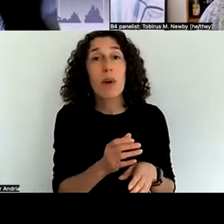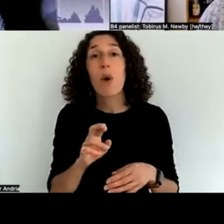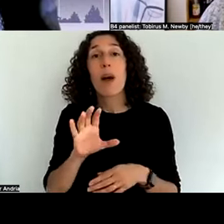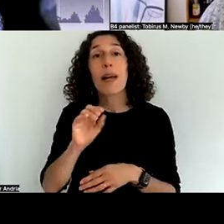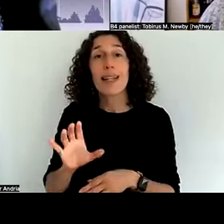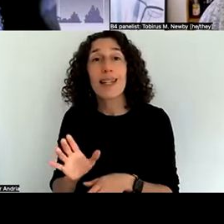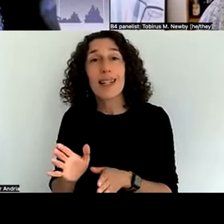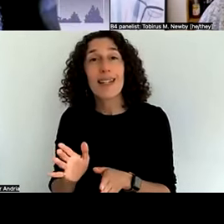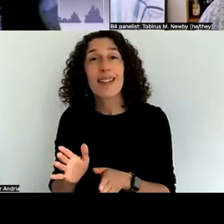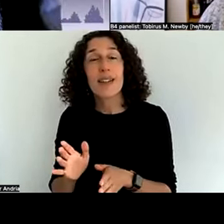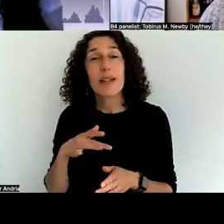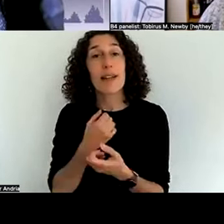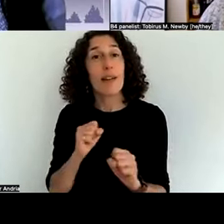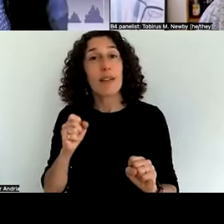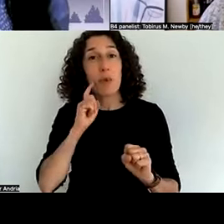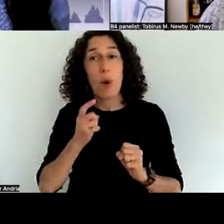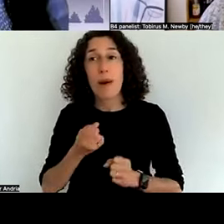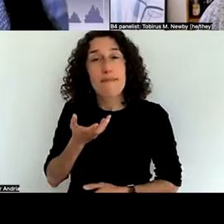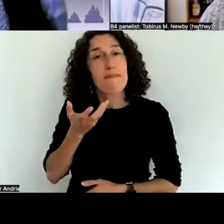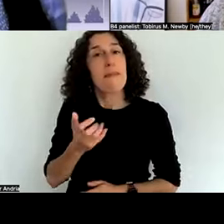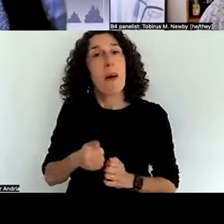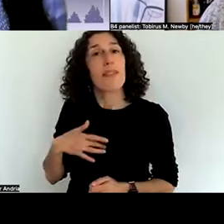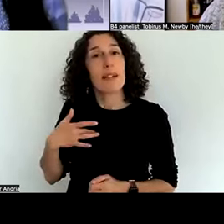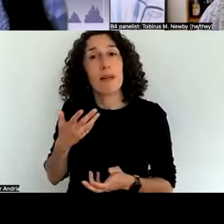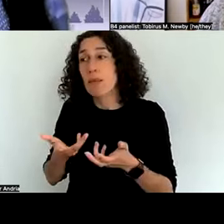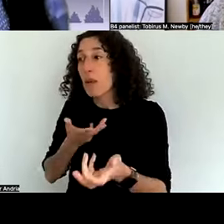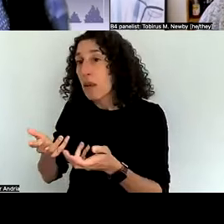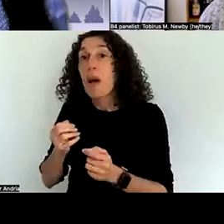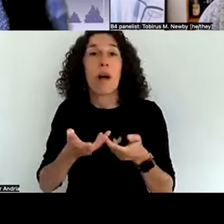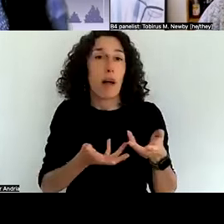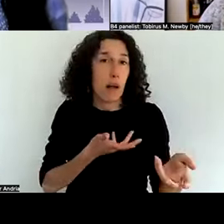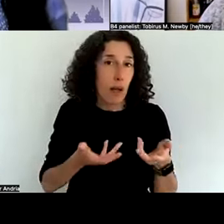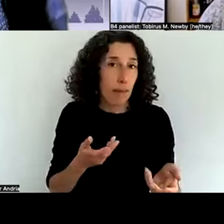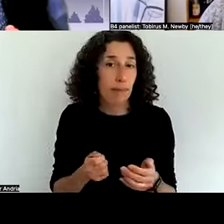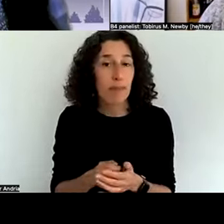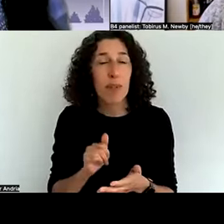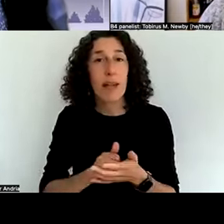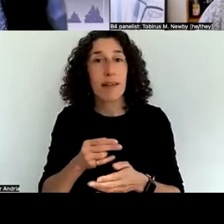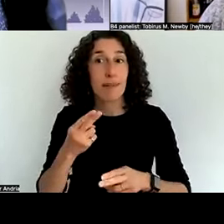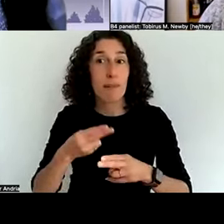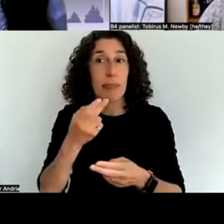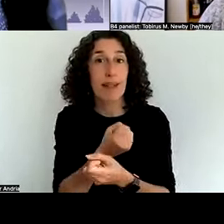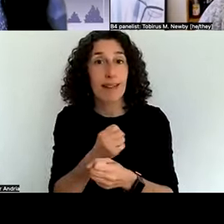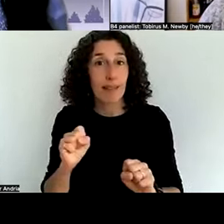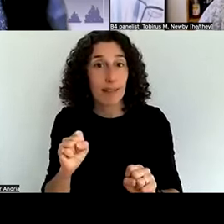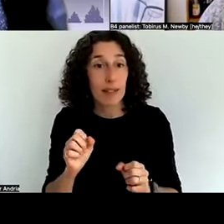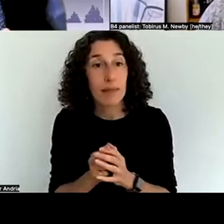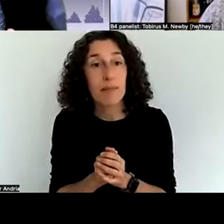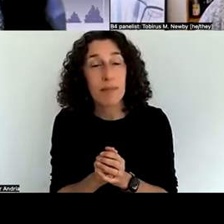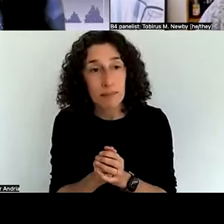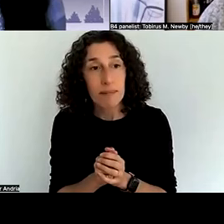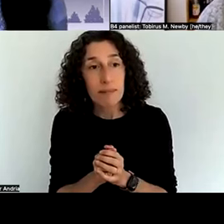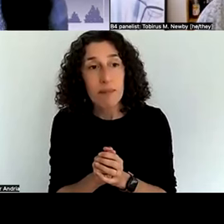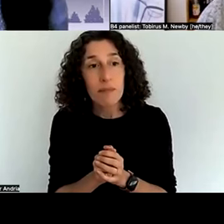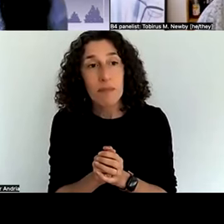ecosystem, but there still needs to be that safety there. If I spend however many hours of my day